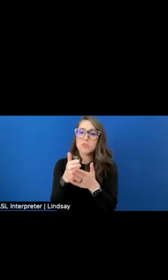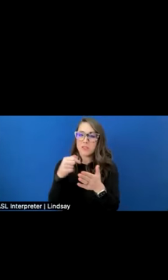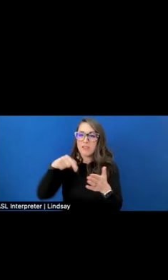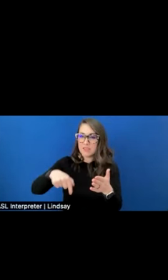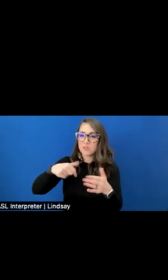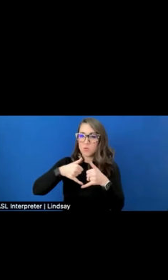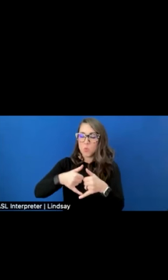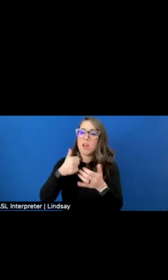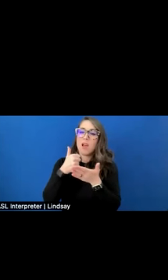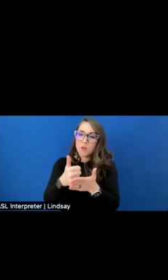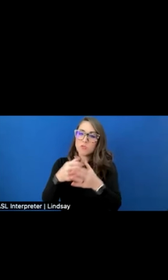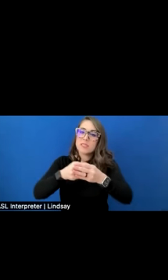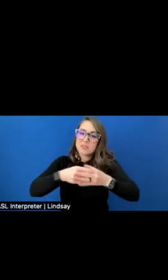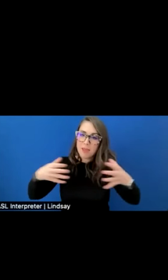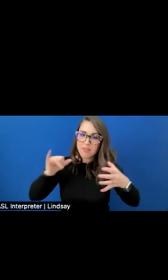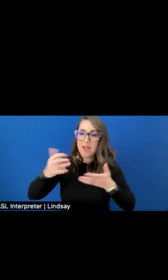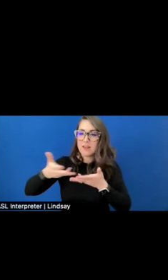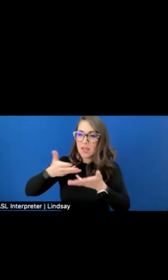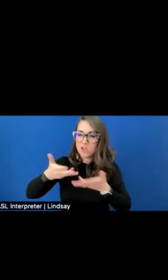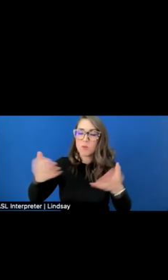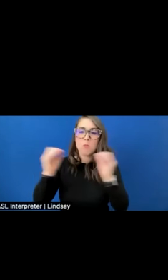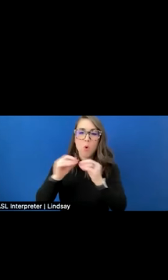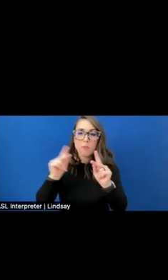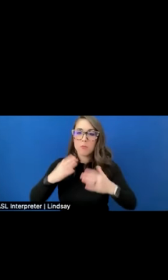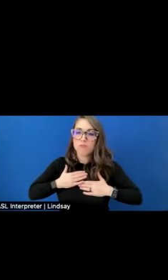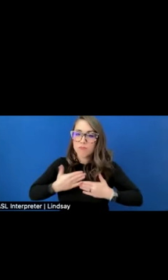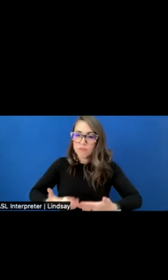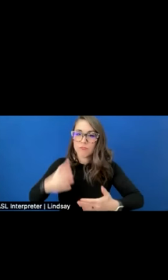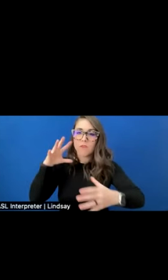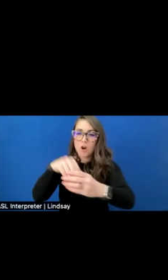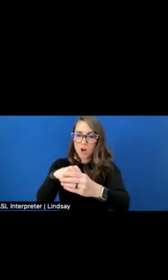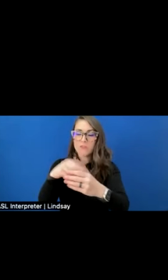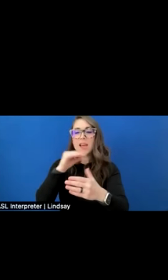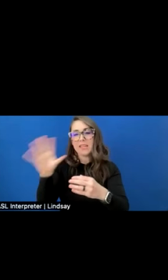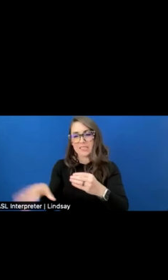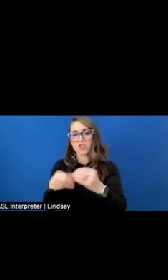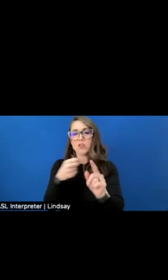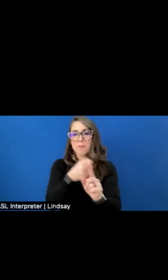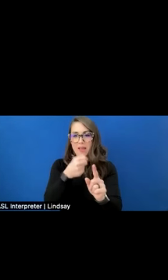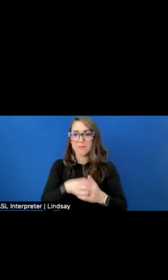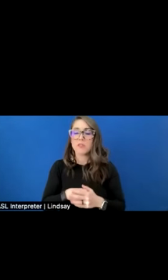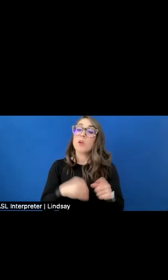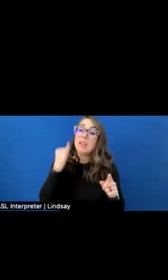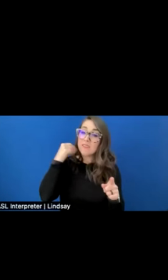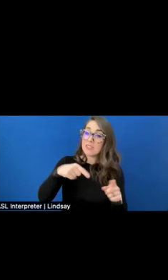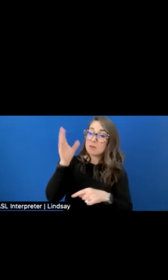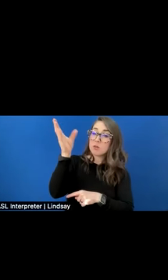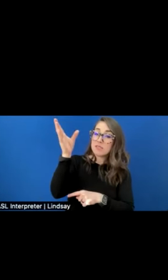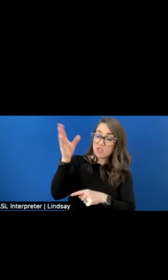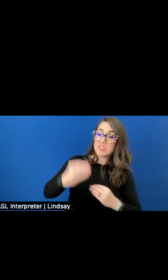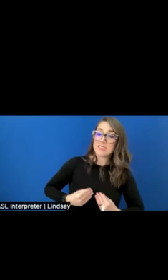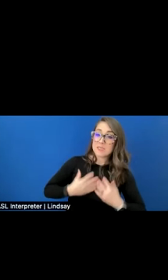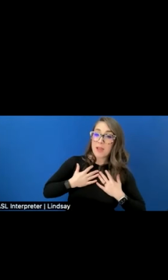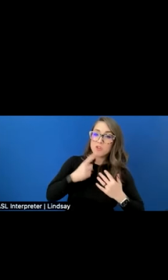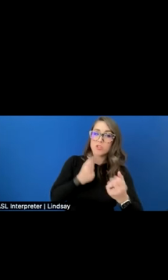and really help deliver additional impact to the Philippines. If this presentation has inspired you to support PCAFPD, we invite you to follow the QR code